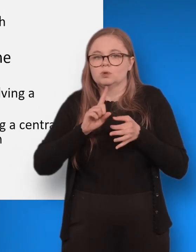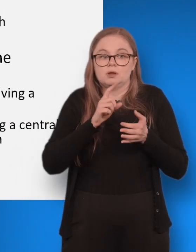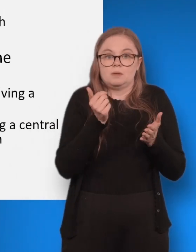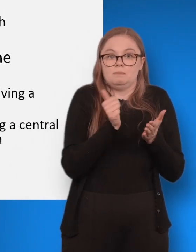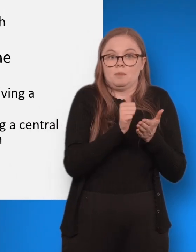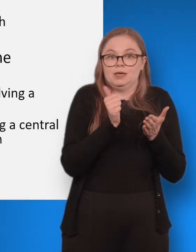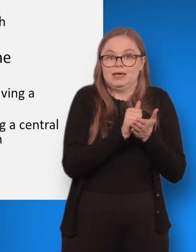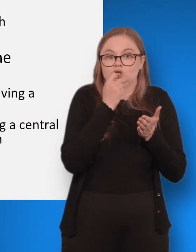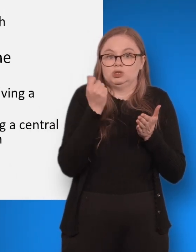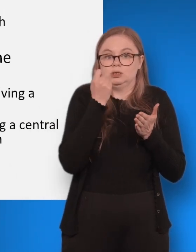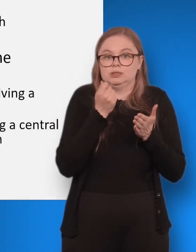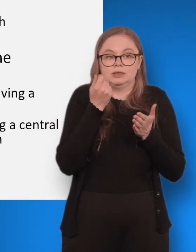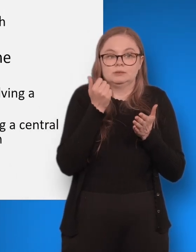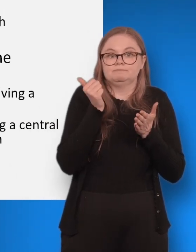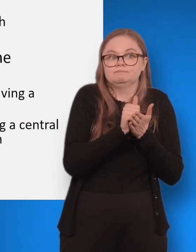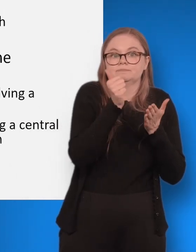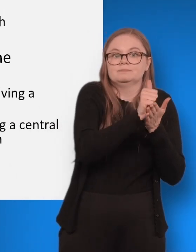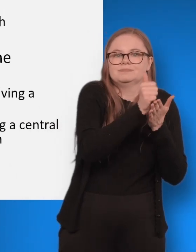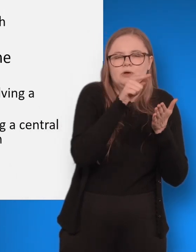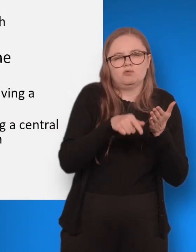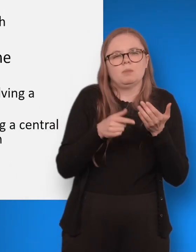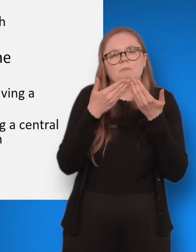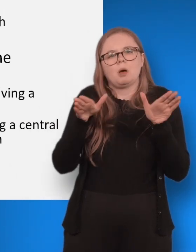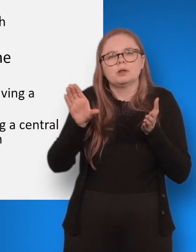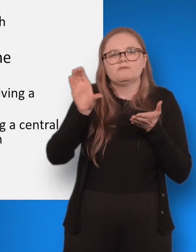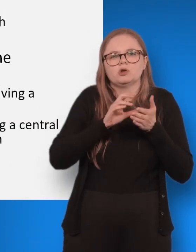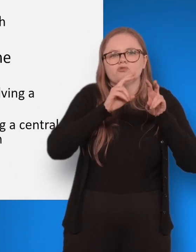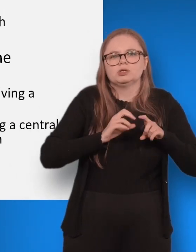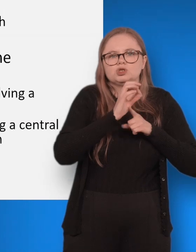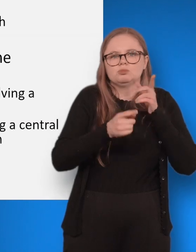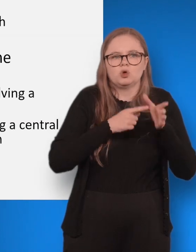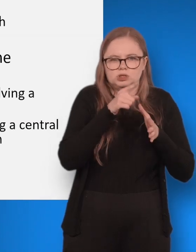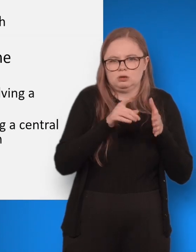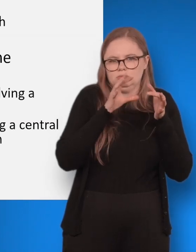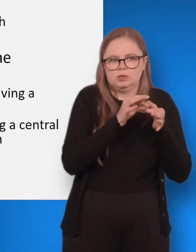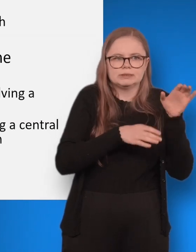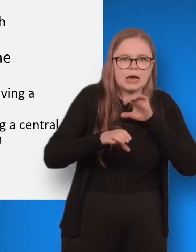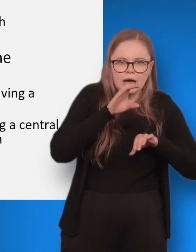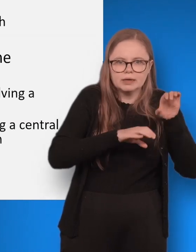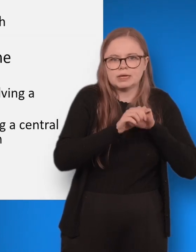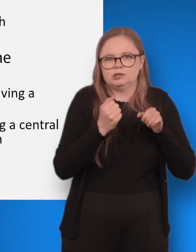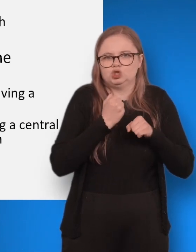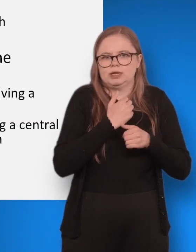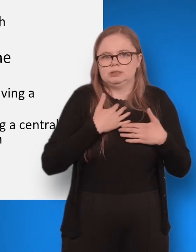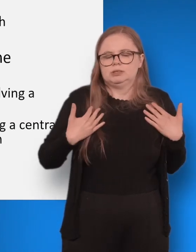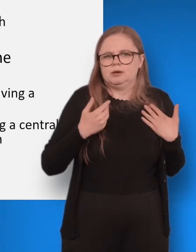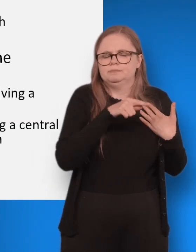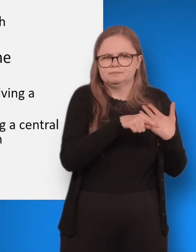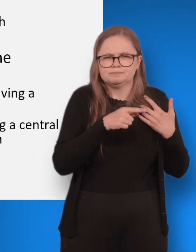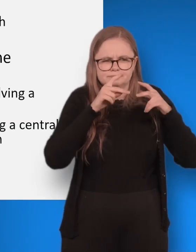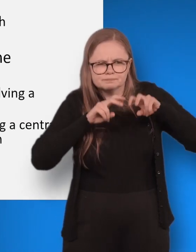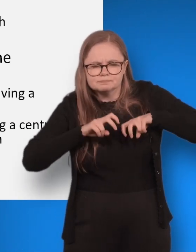of publicly funded research project in the sciences and gender, whether